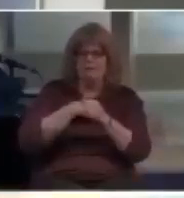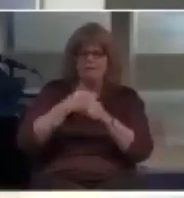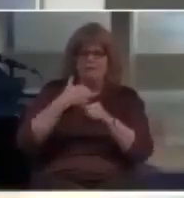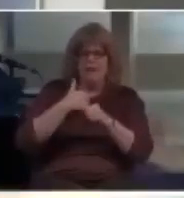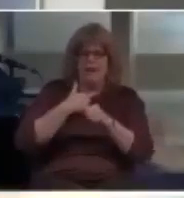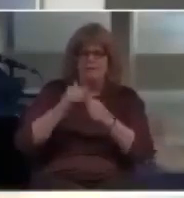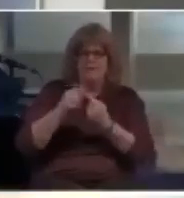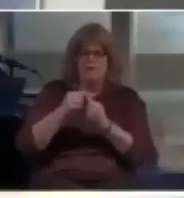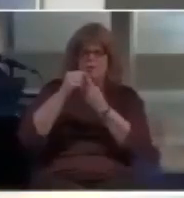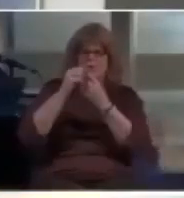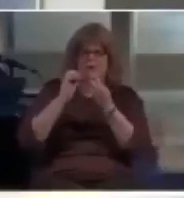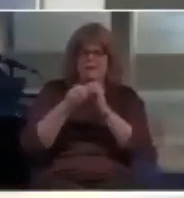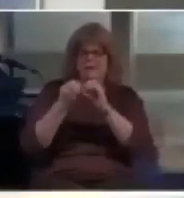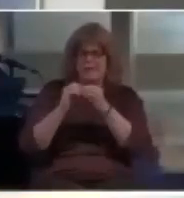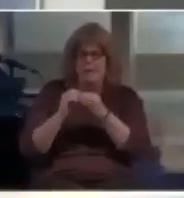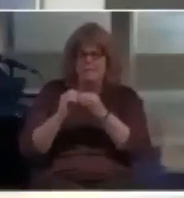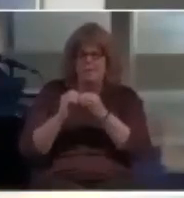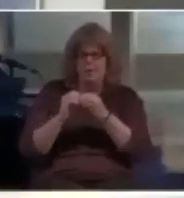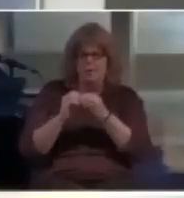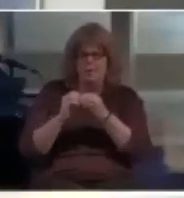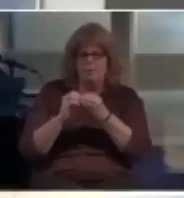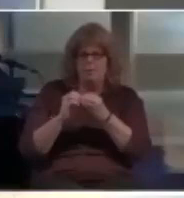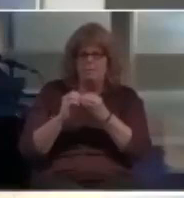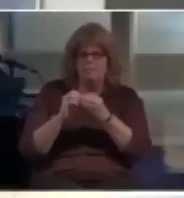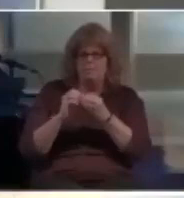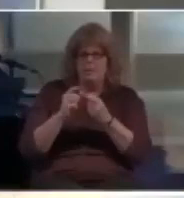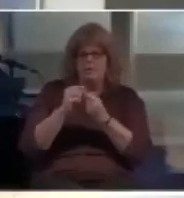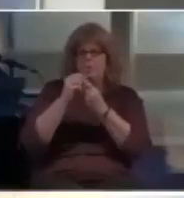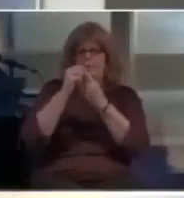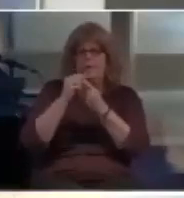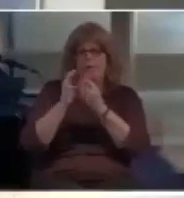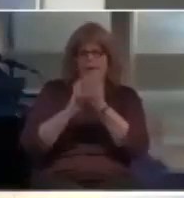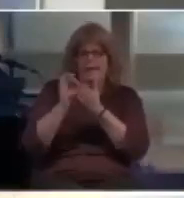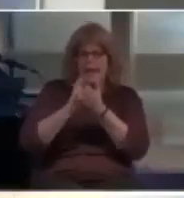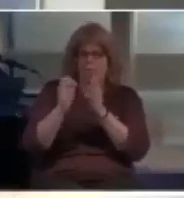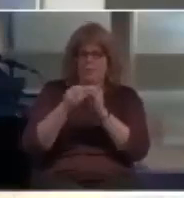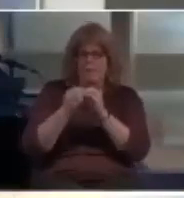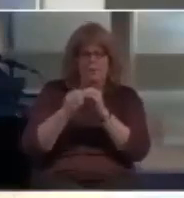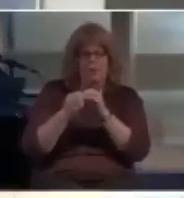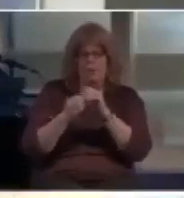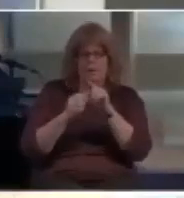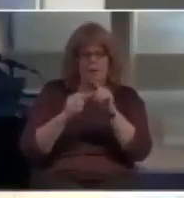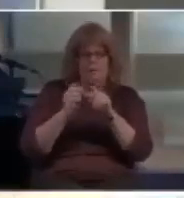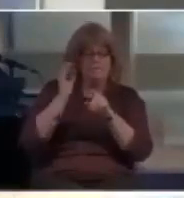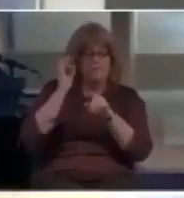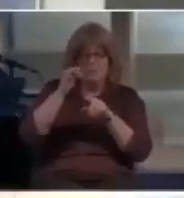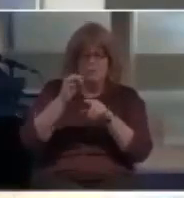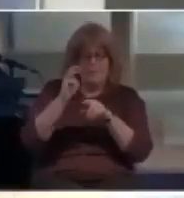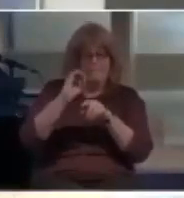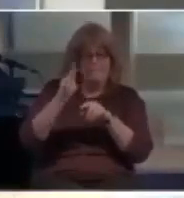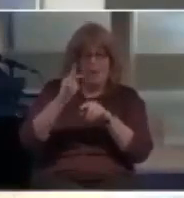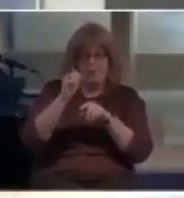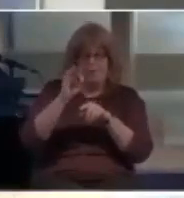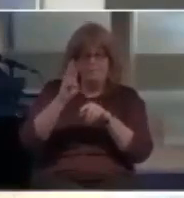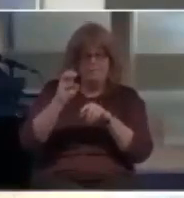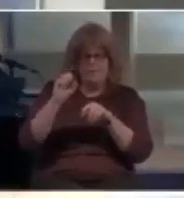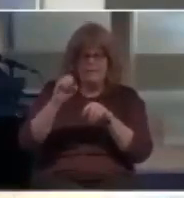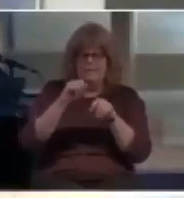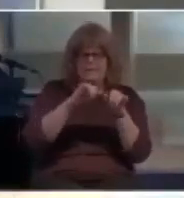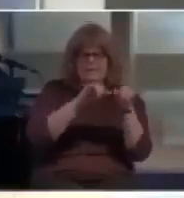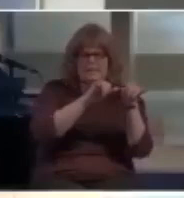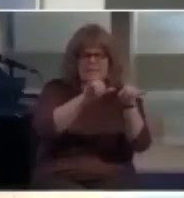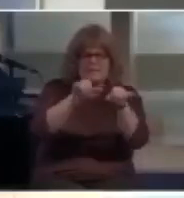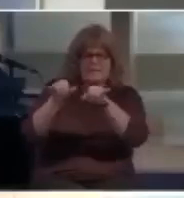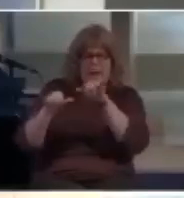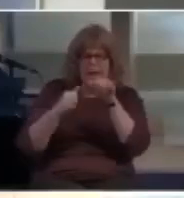a unique number, a unique account number. Here, everybody has the same